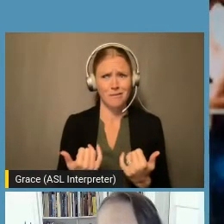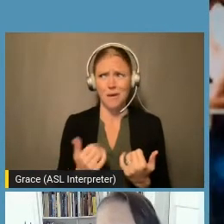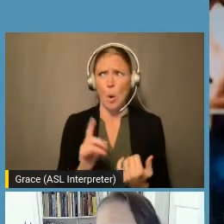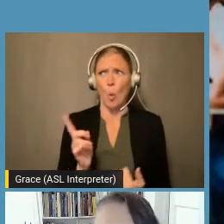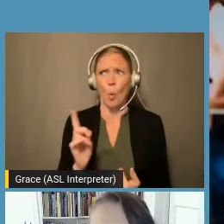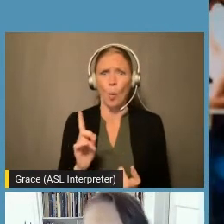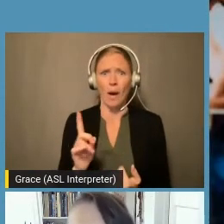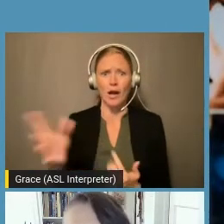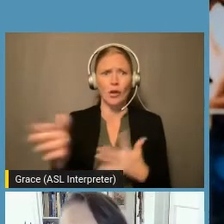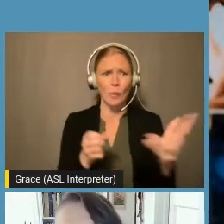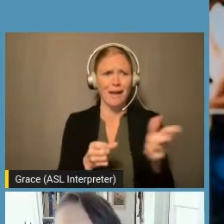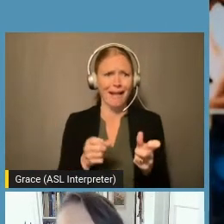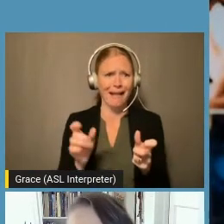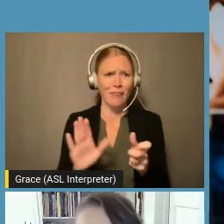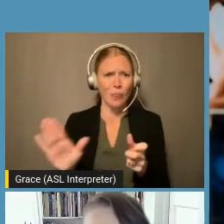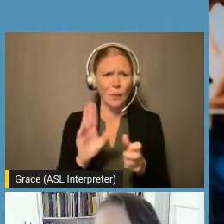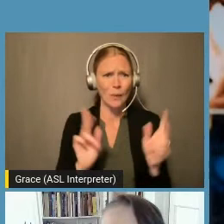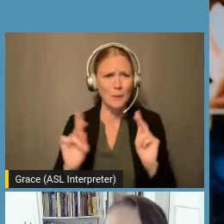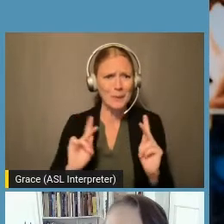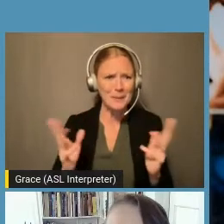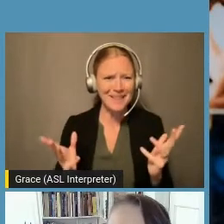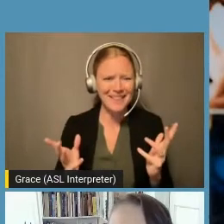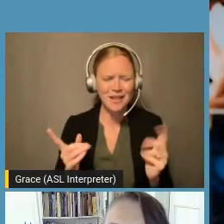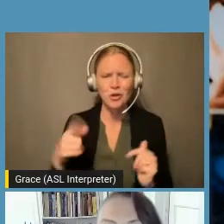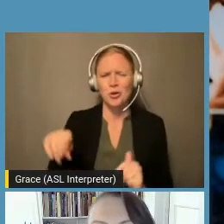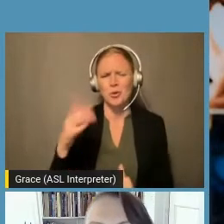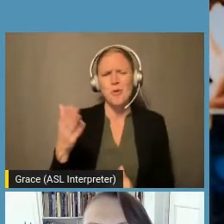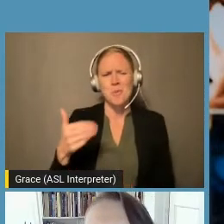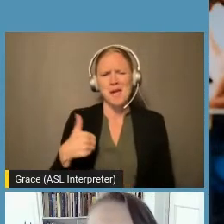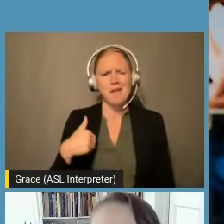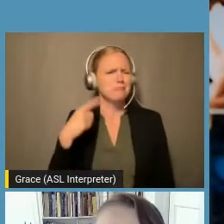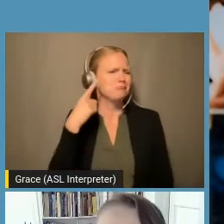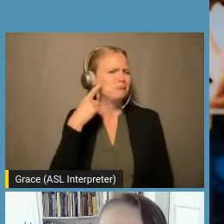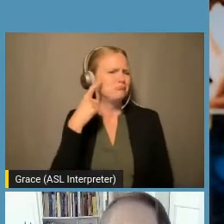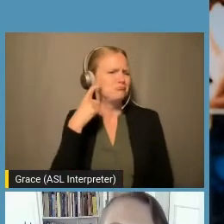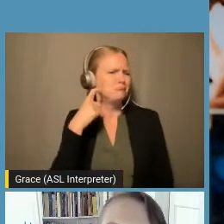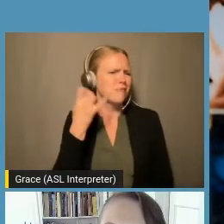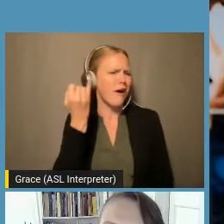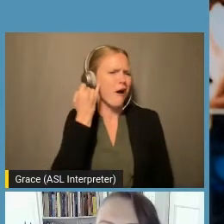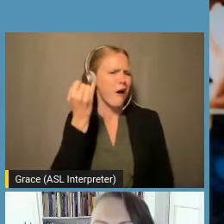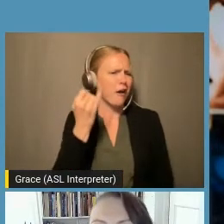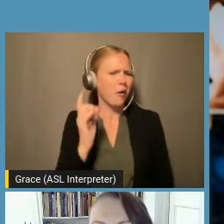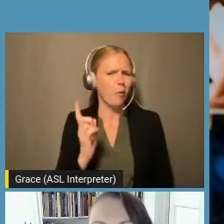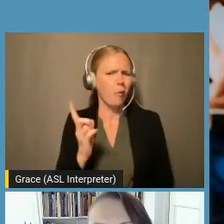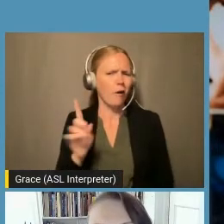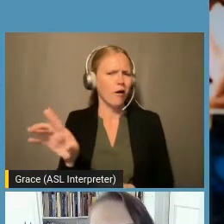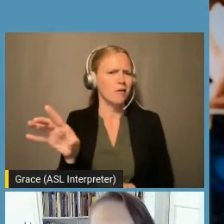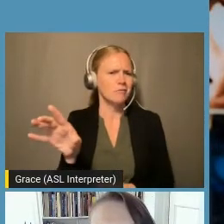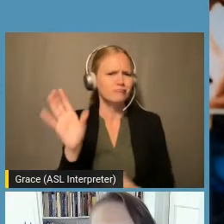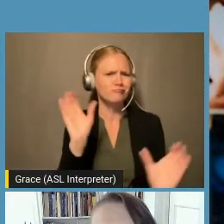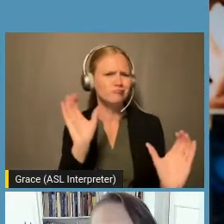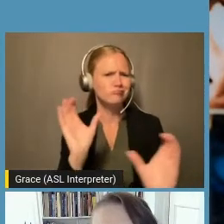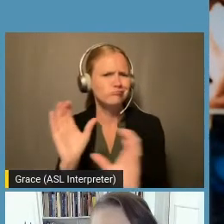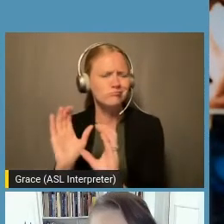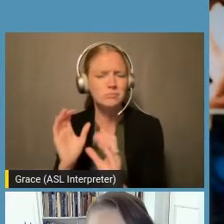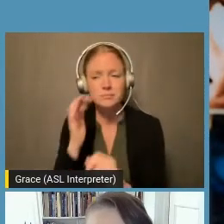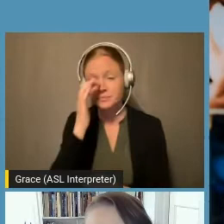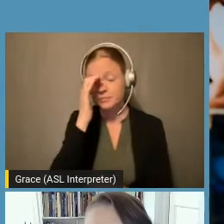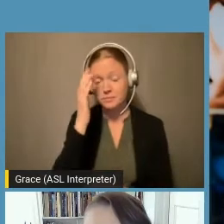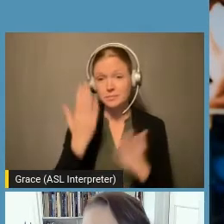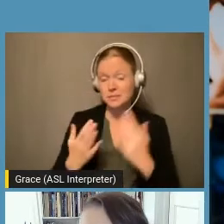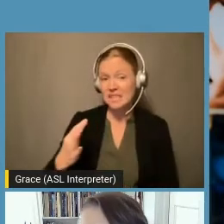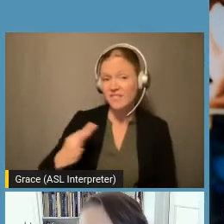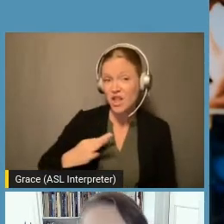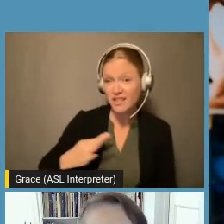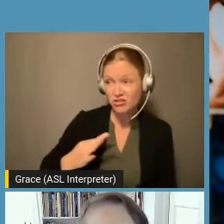I'm sure you have a sense already of where you might look. I think a lot of us would look to a group of